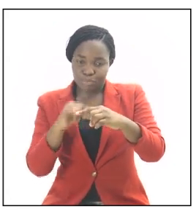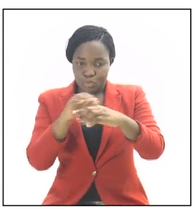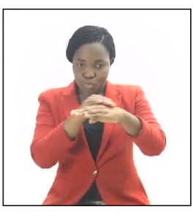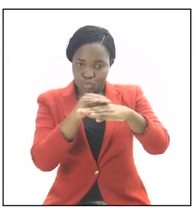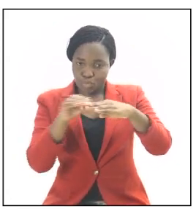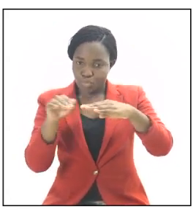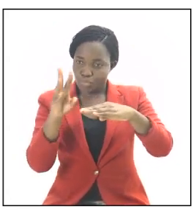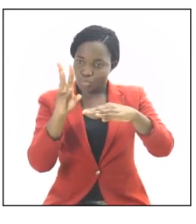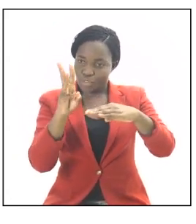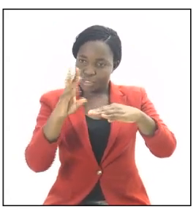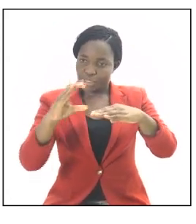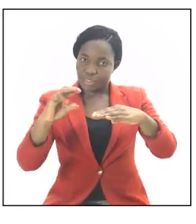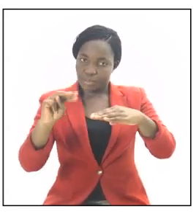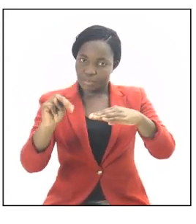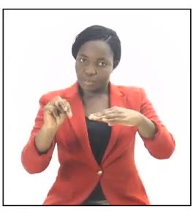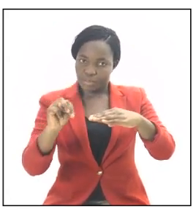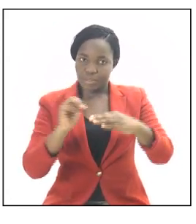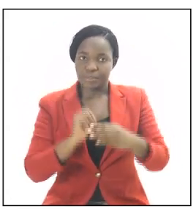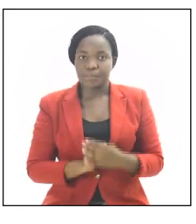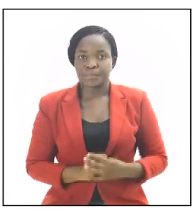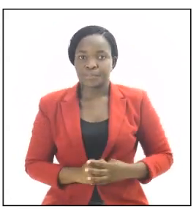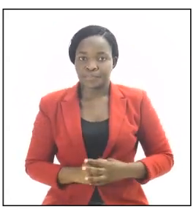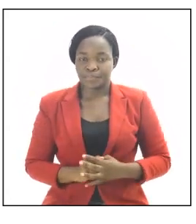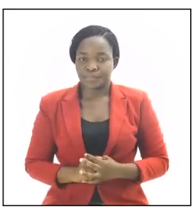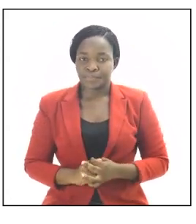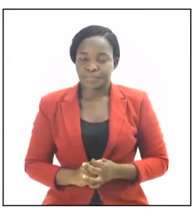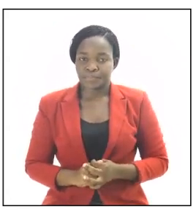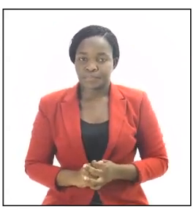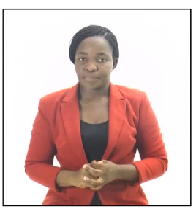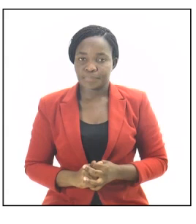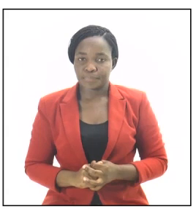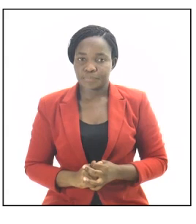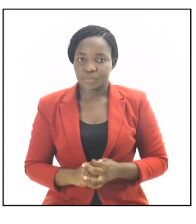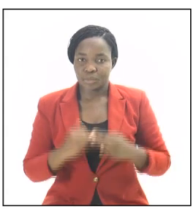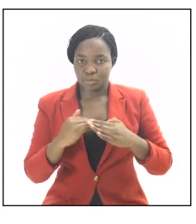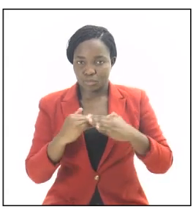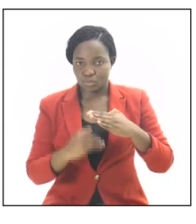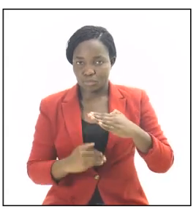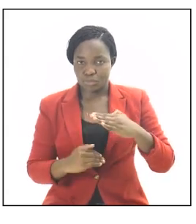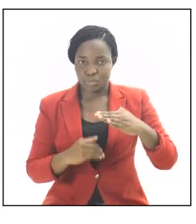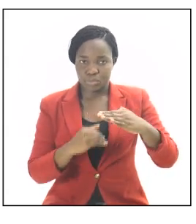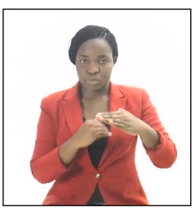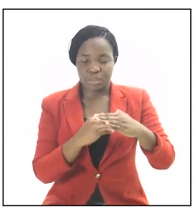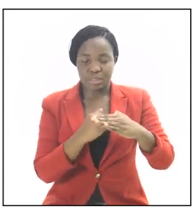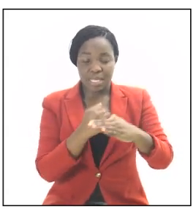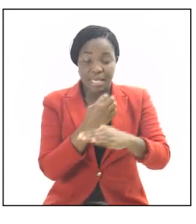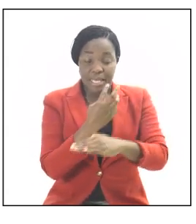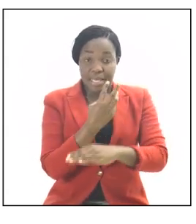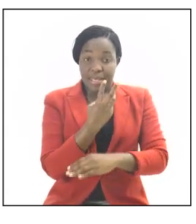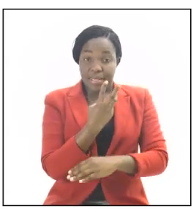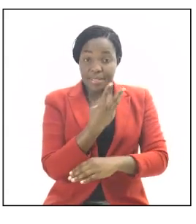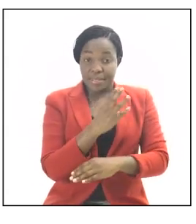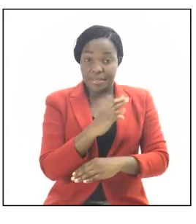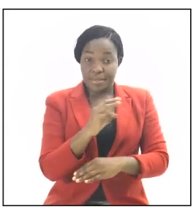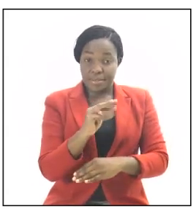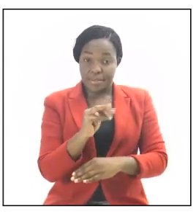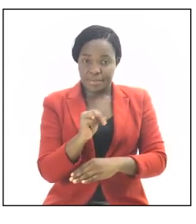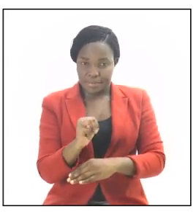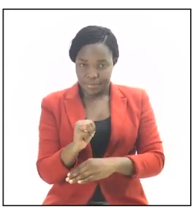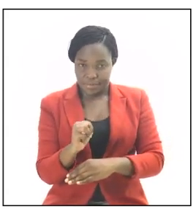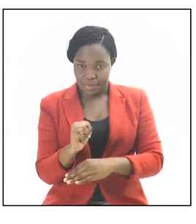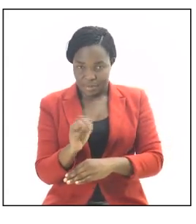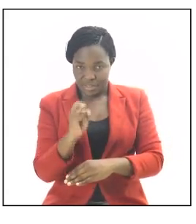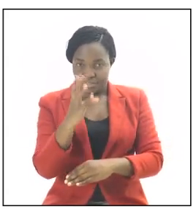centimeters. That means the radius is 3 centimeters. The radius is half the